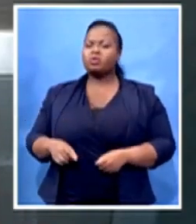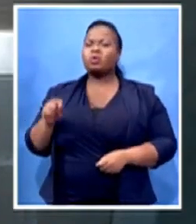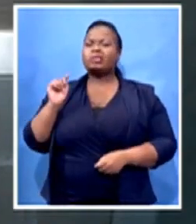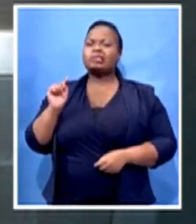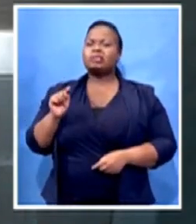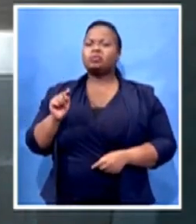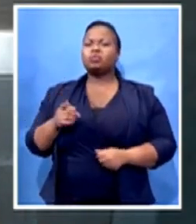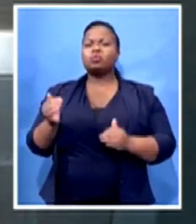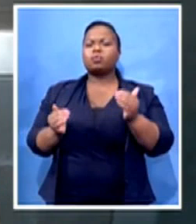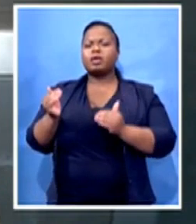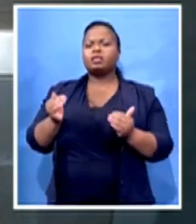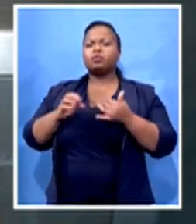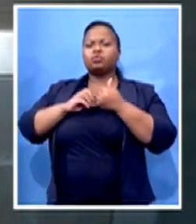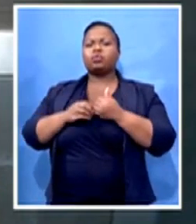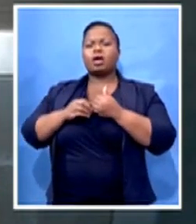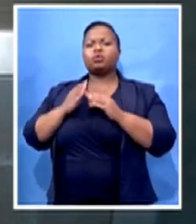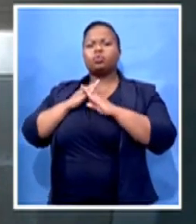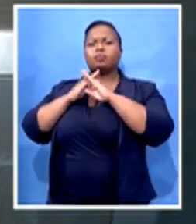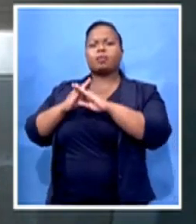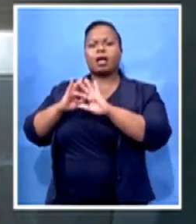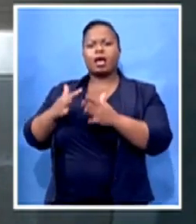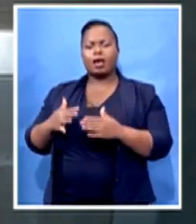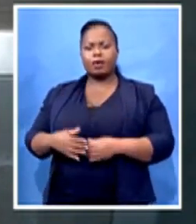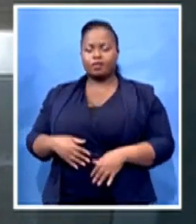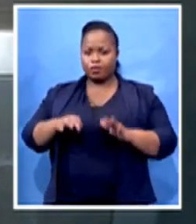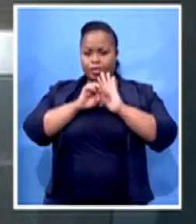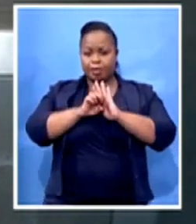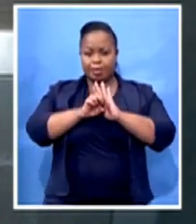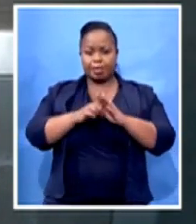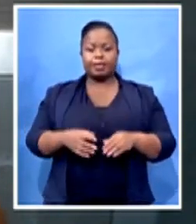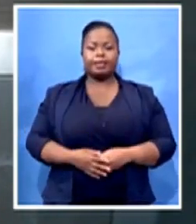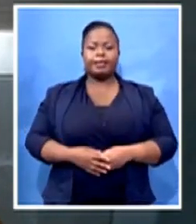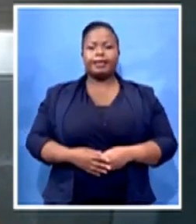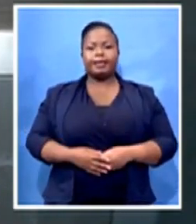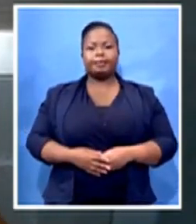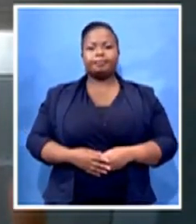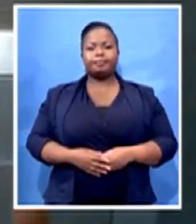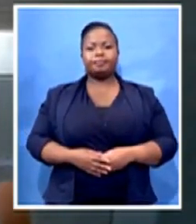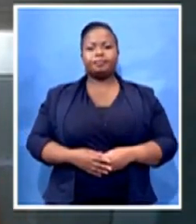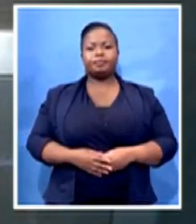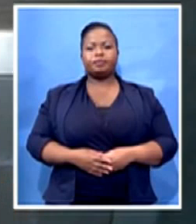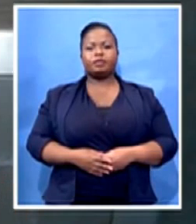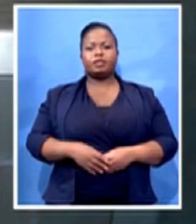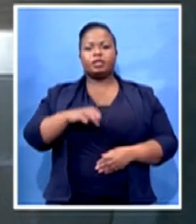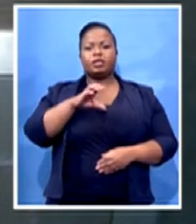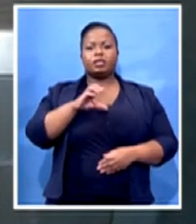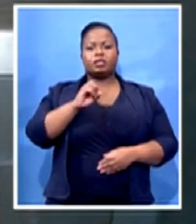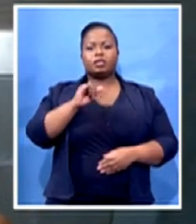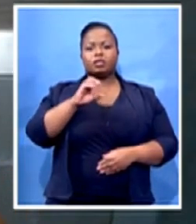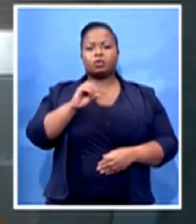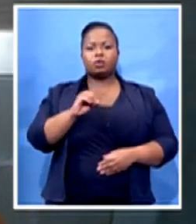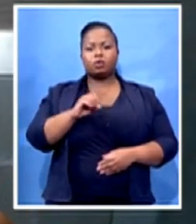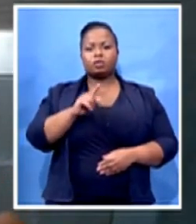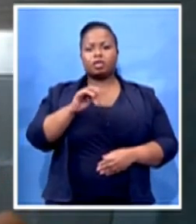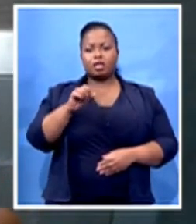for example, I'll give you a Cisco Tellus, an example of Cisco Tellus. Cisco Tellus monitors the globe. A